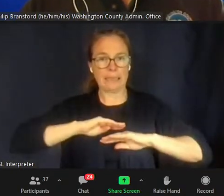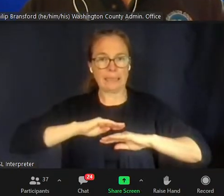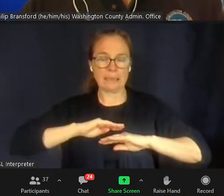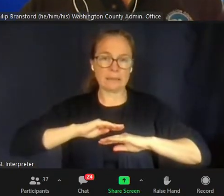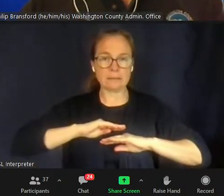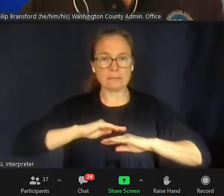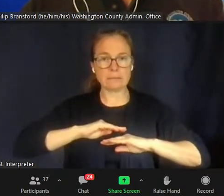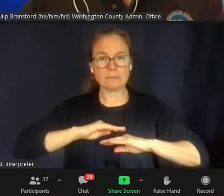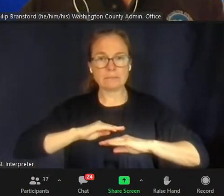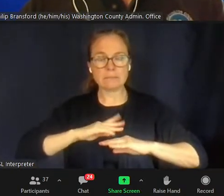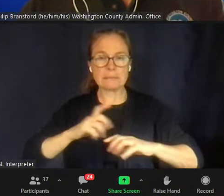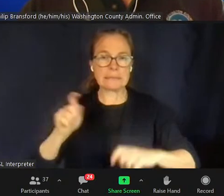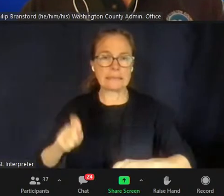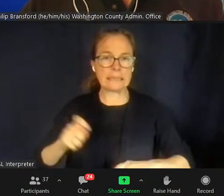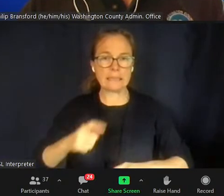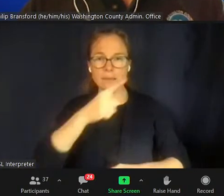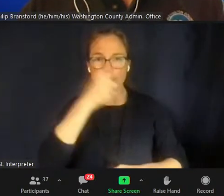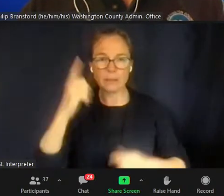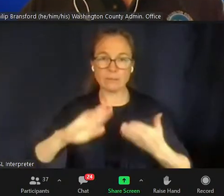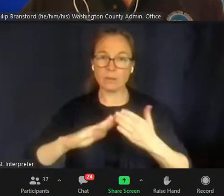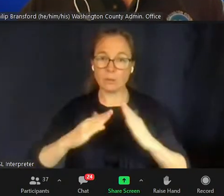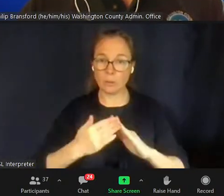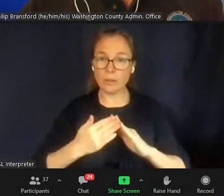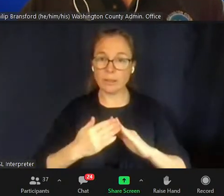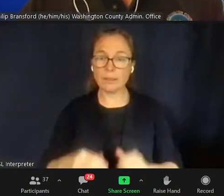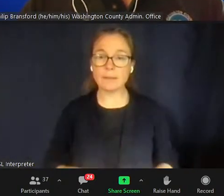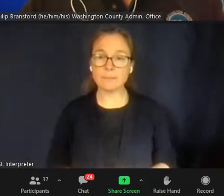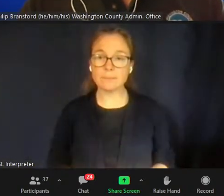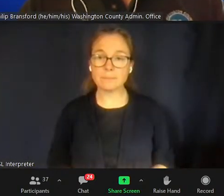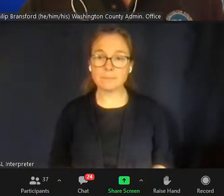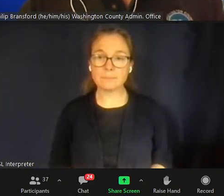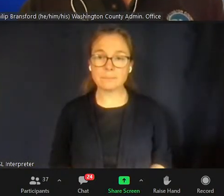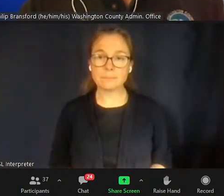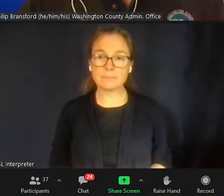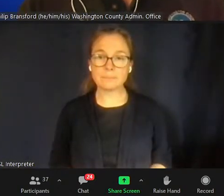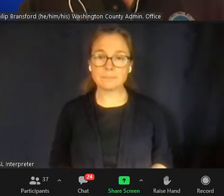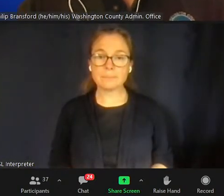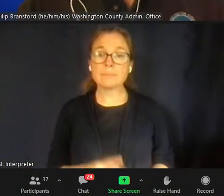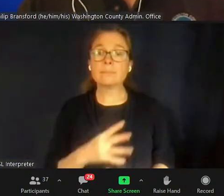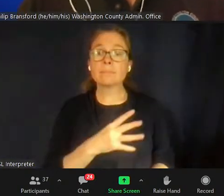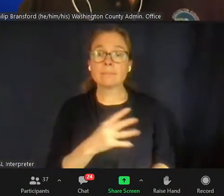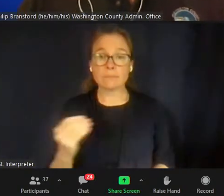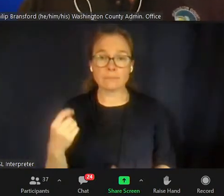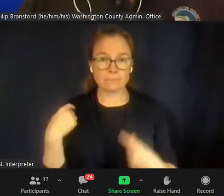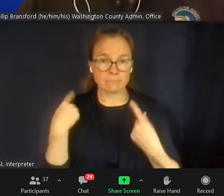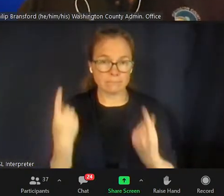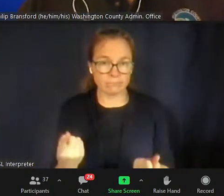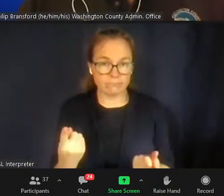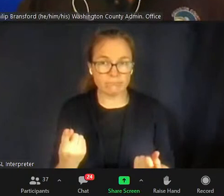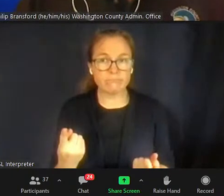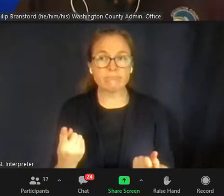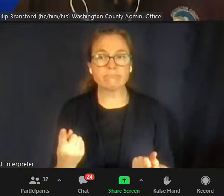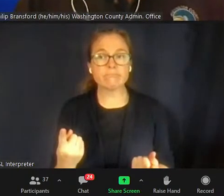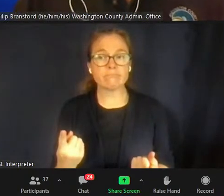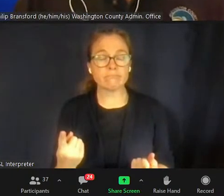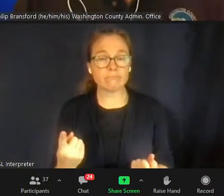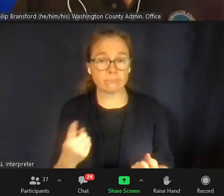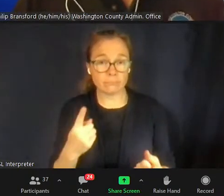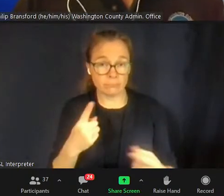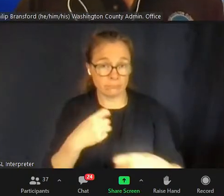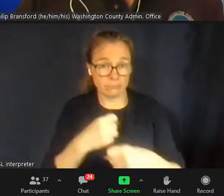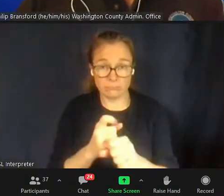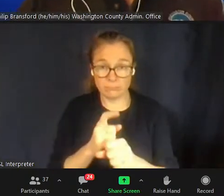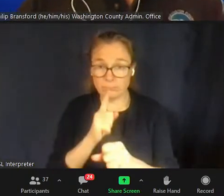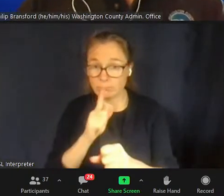members. We also have ensured that we have